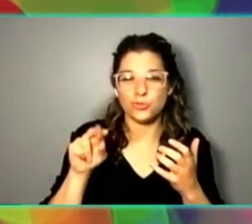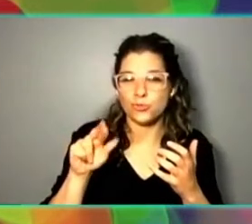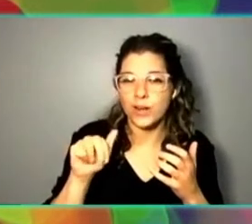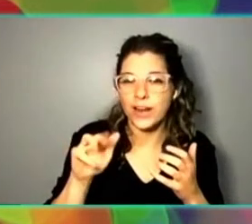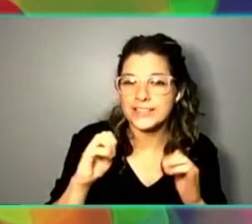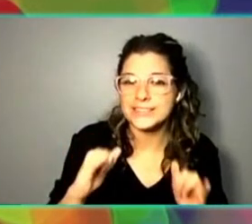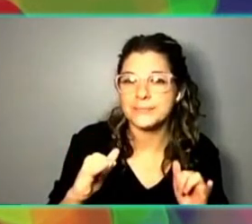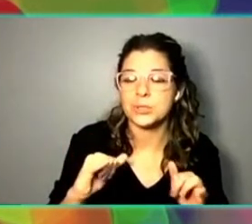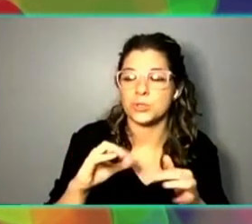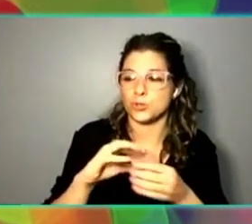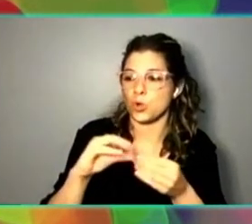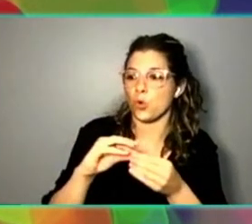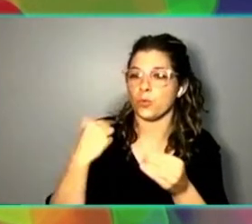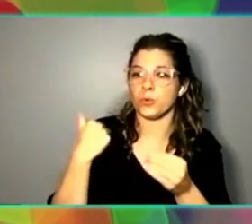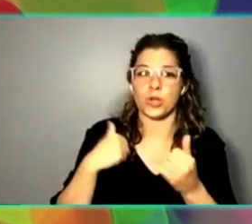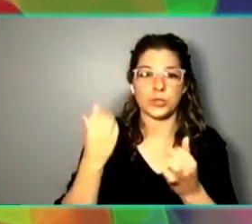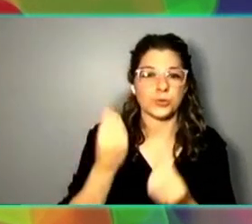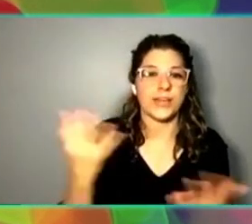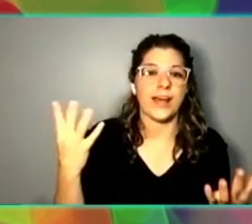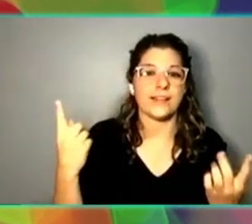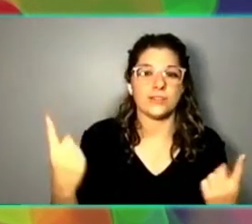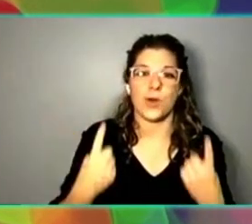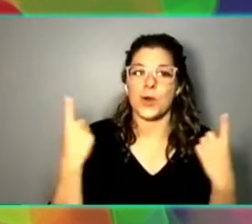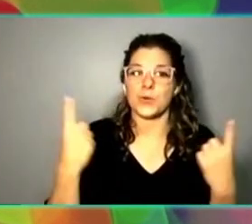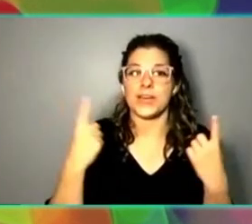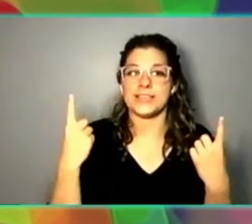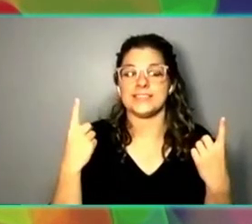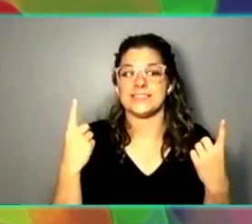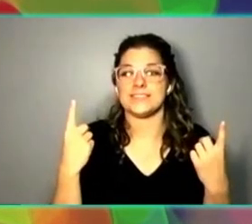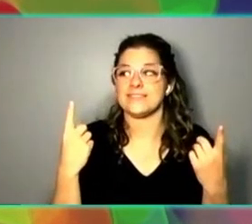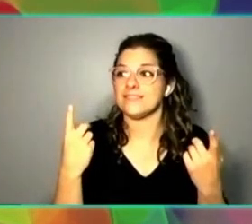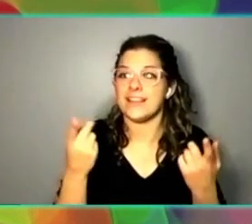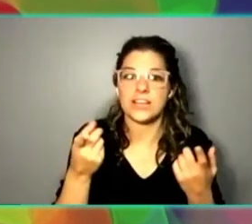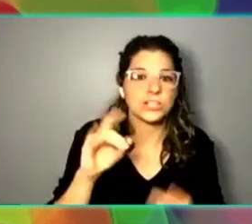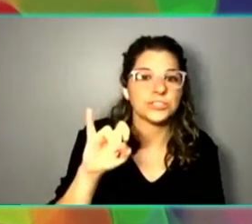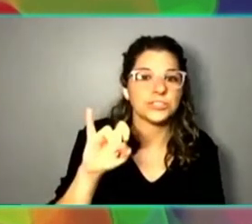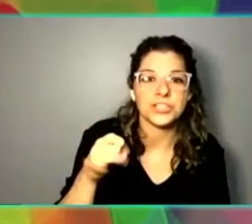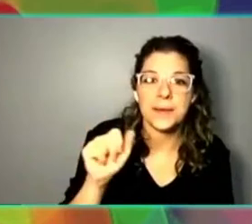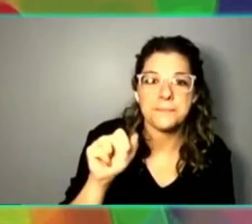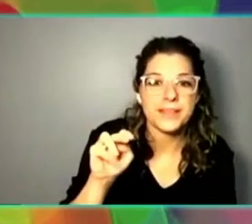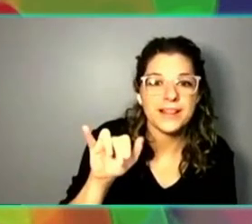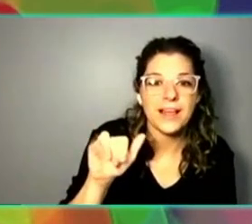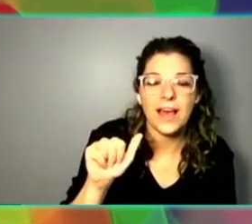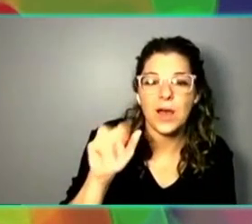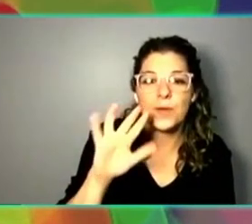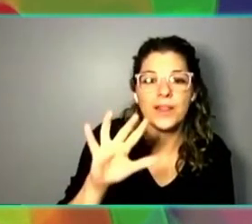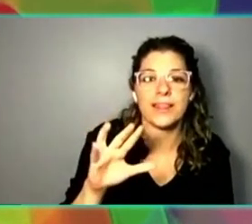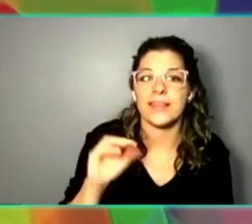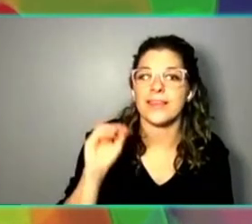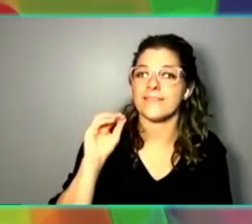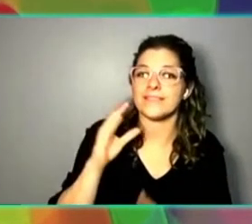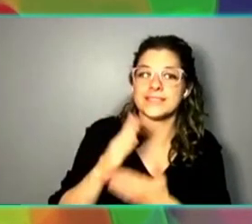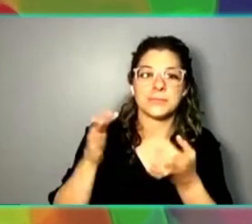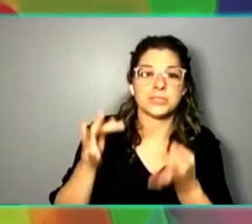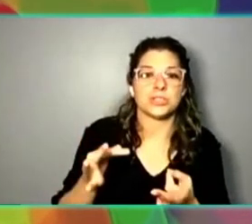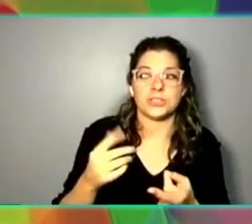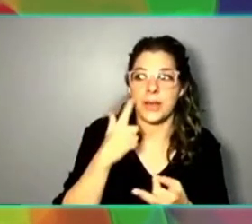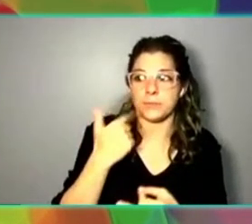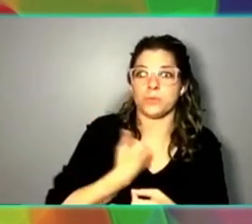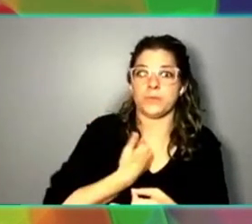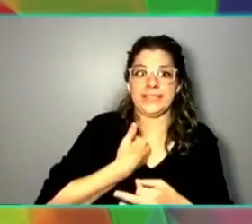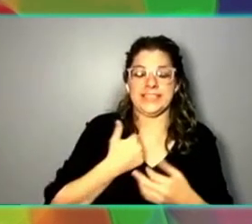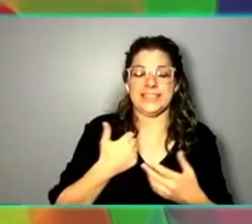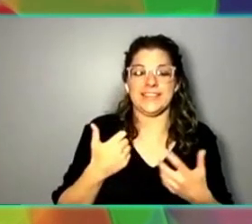story that we're trying to tell is always like, even the fact that Jamila like will leave, you know, some of the decisions up to me. I feel like in the